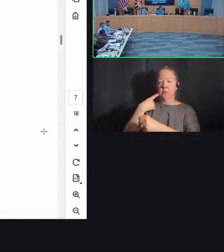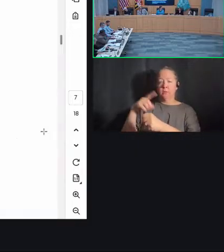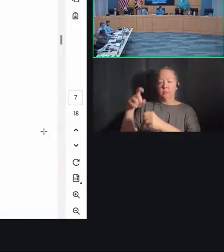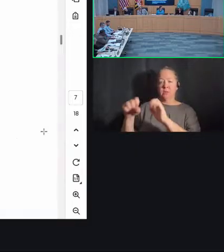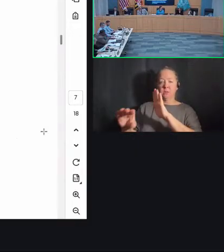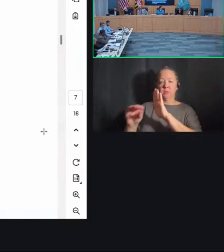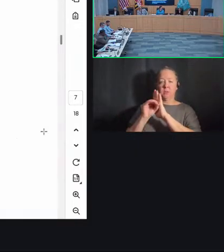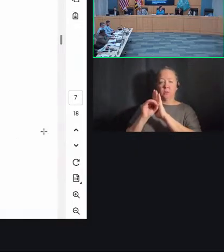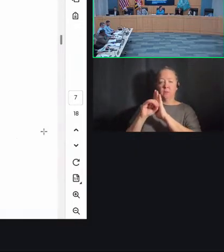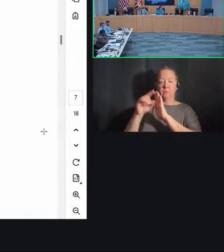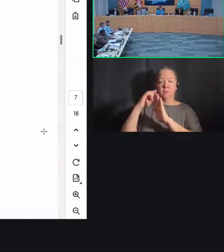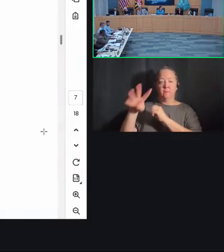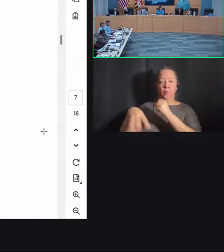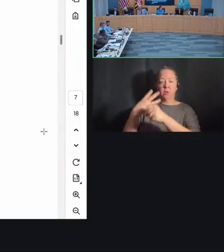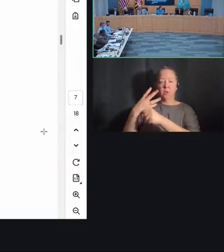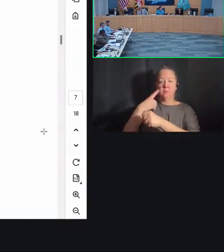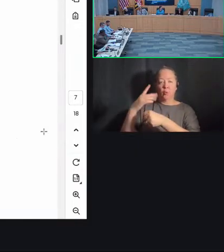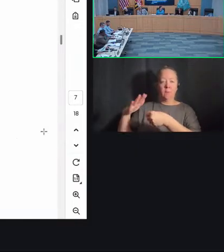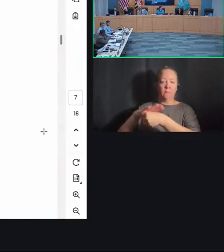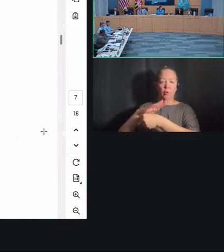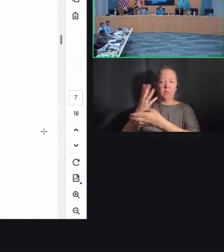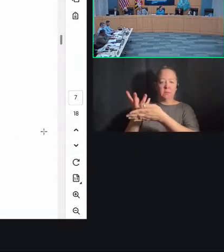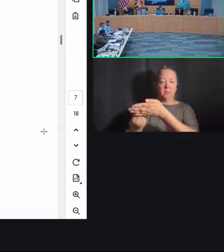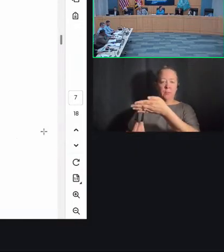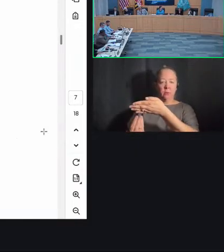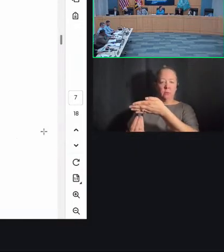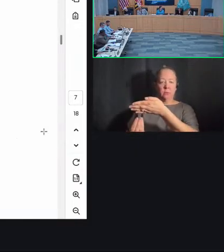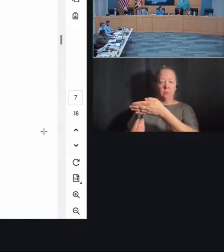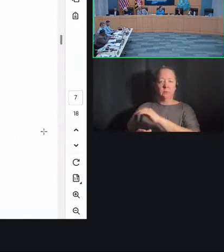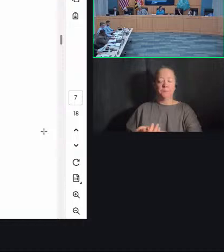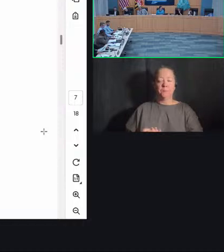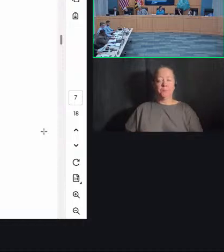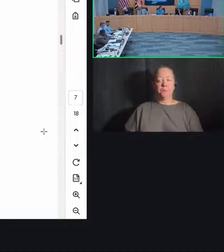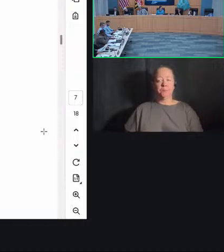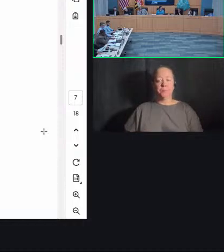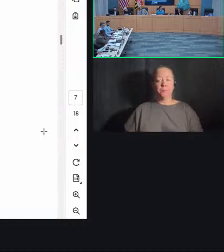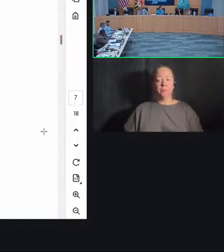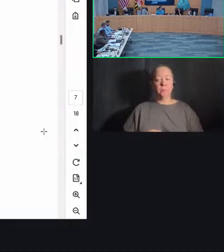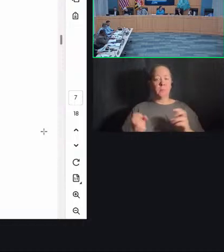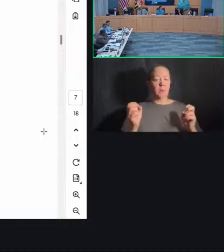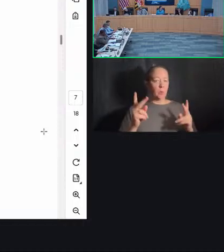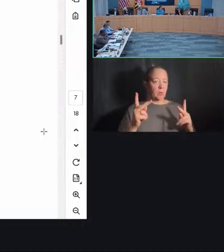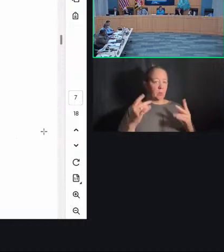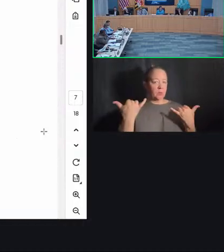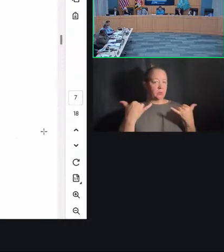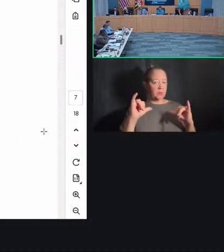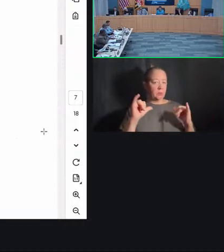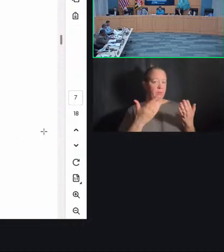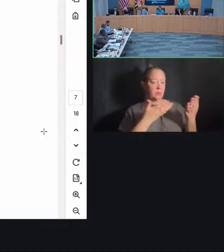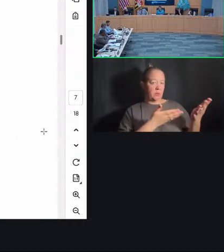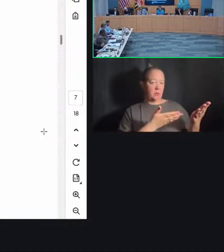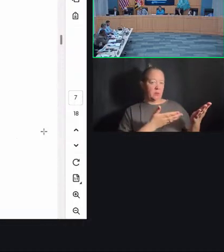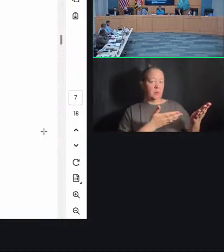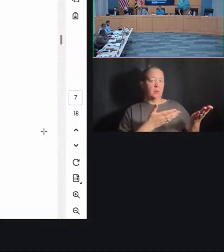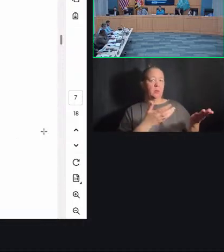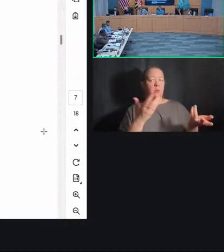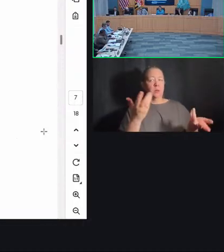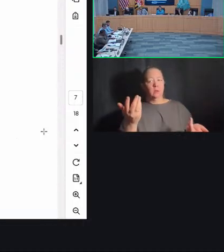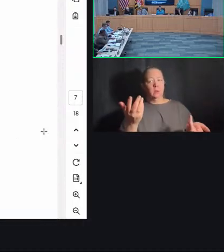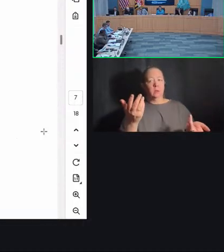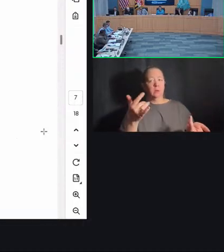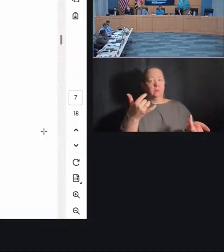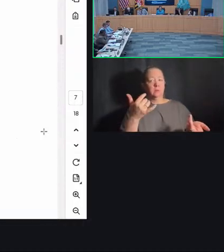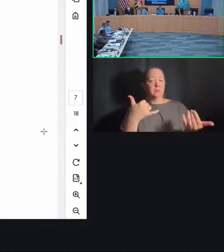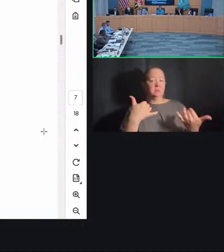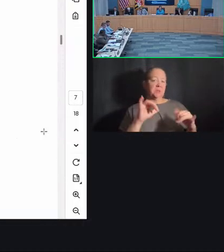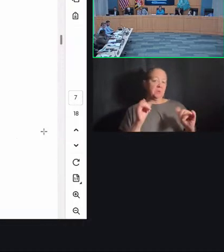Okay. Yeah. Okay. So we would still be there. So then if next year, when there's a new council, if they wanted to be able to